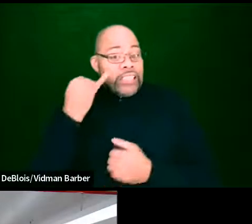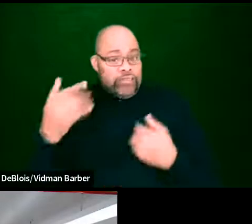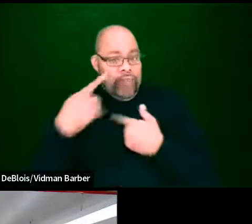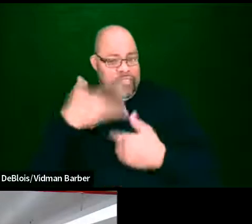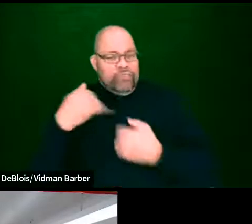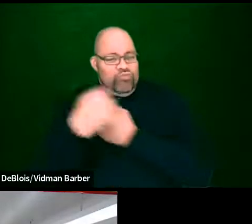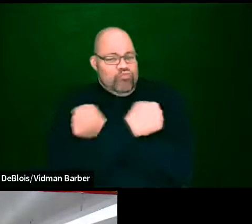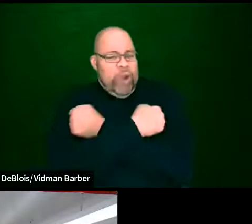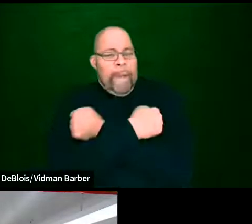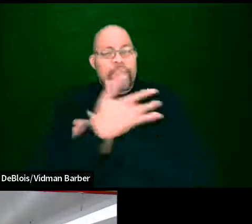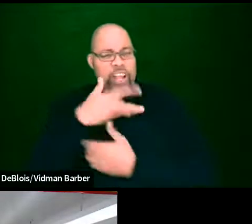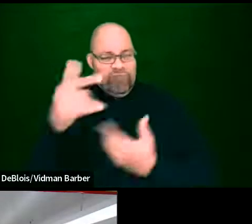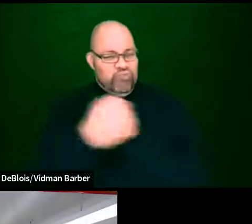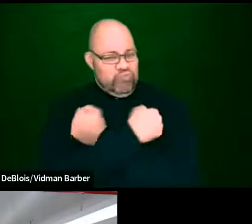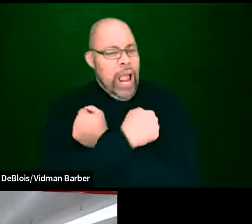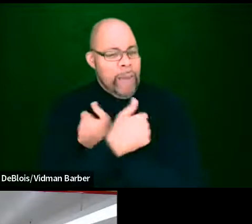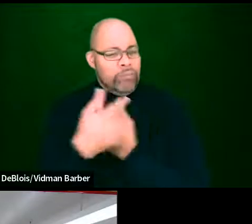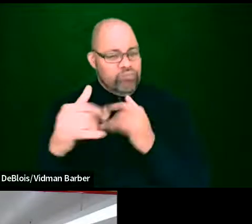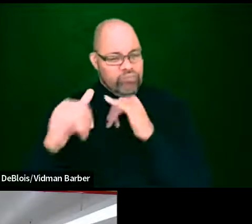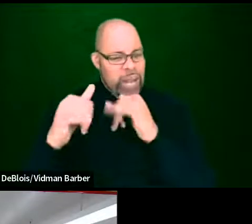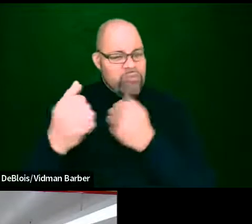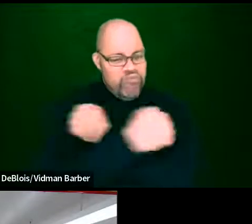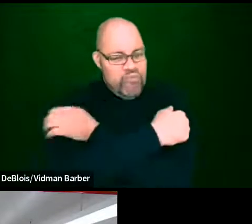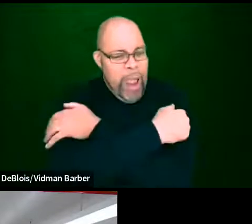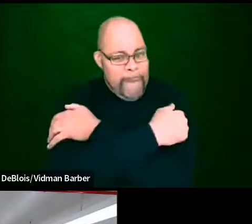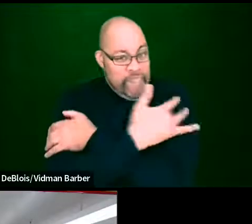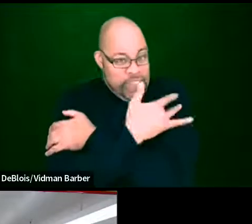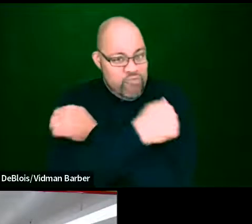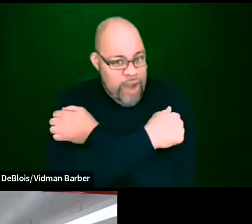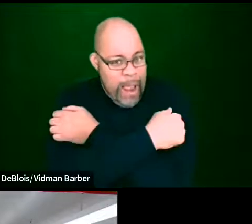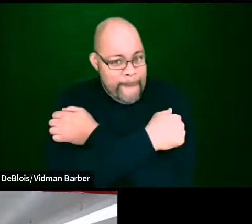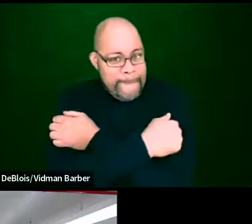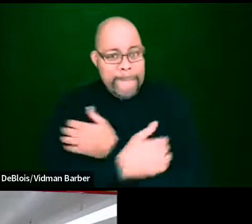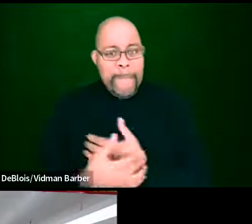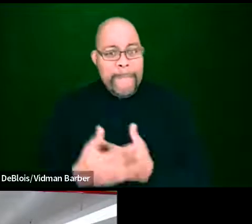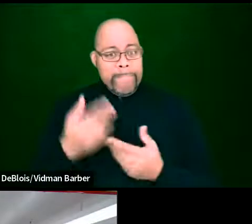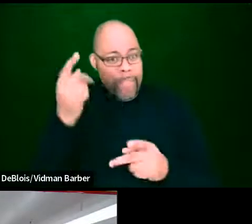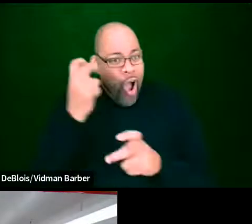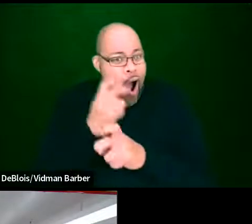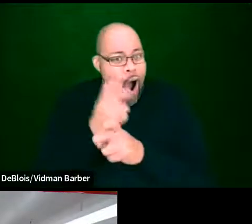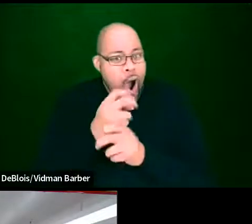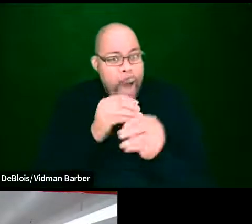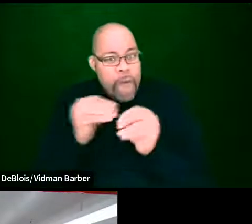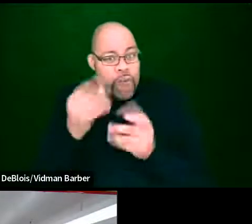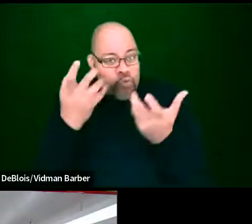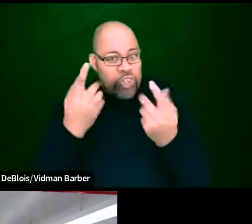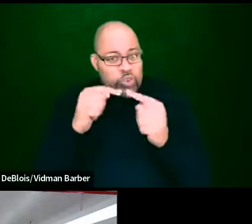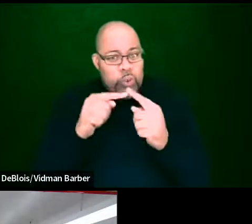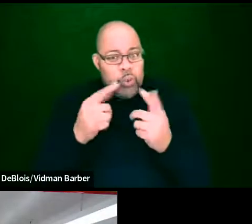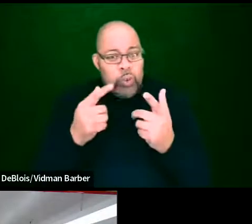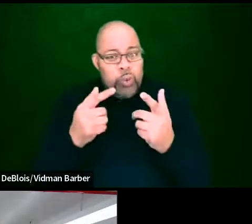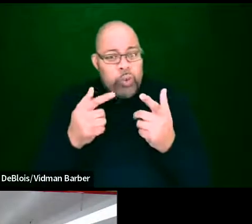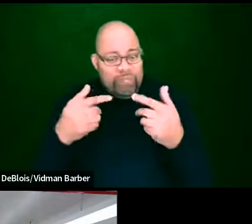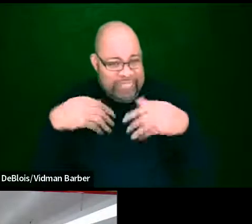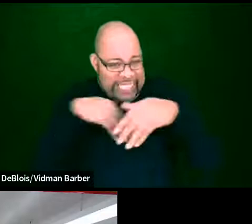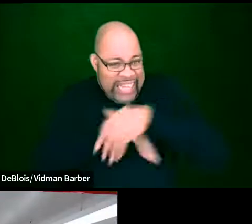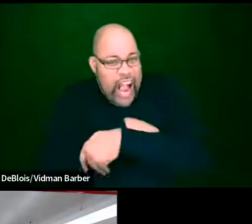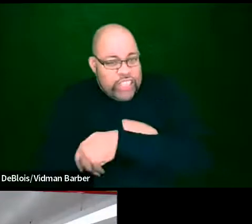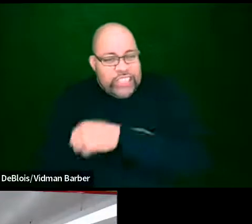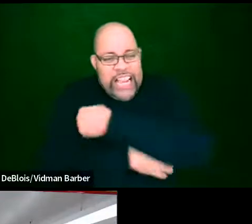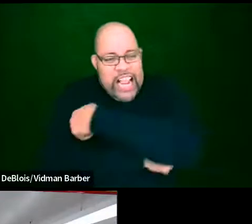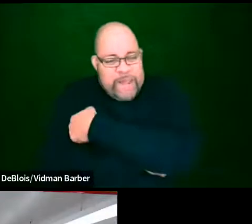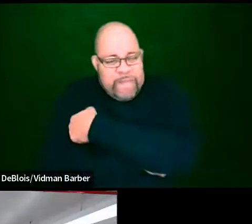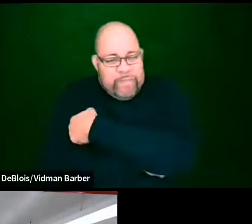all the way around you right now, wrap your arms all the way around you, right? Like, it's kind of hard. Like, if you were gonna tuck your hands underneath